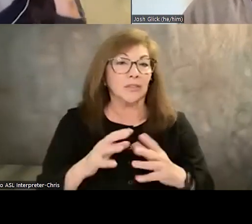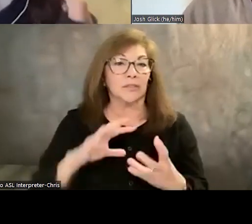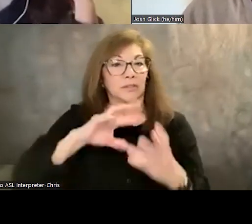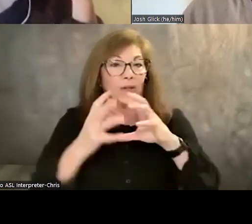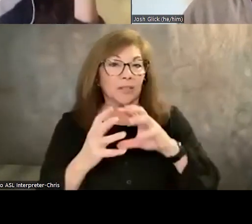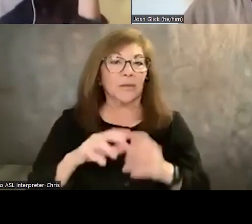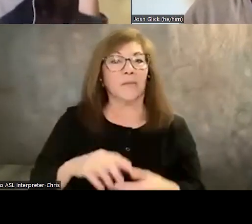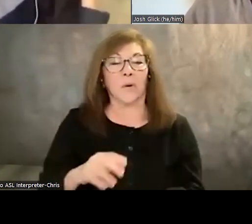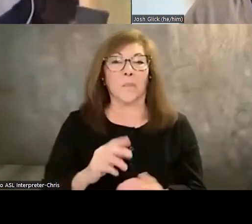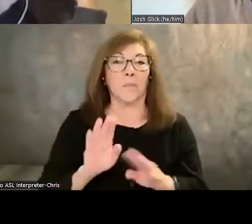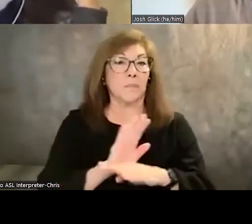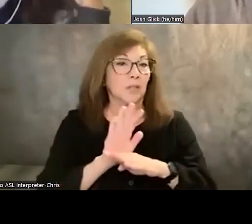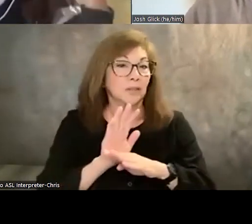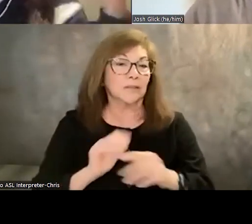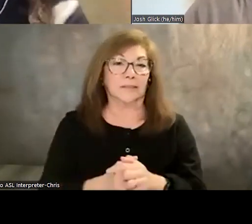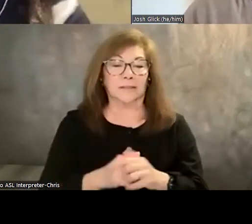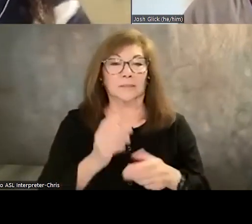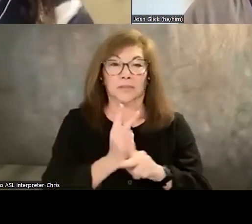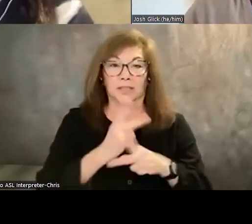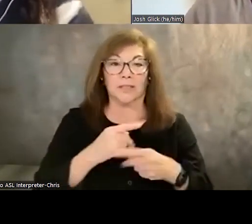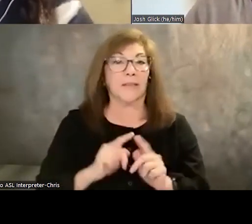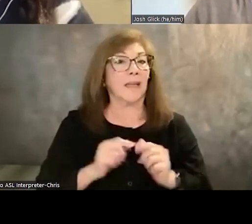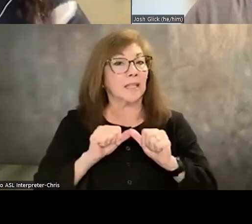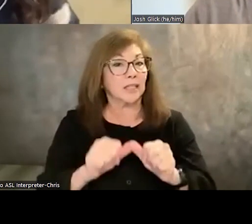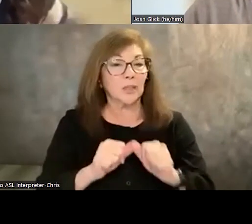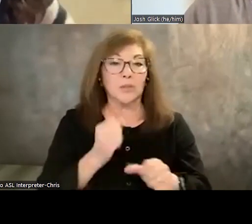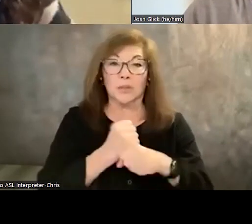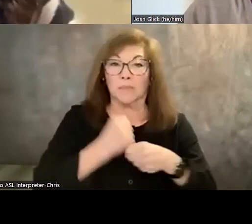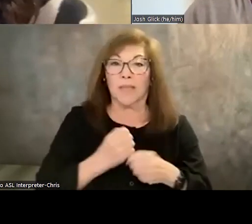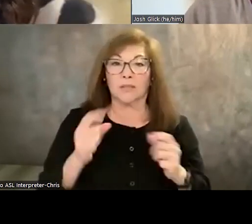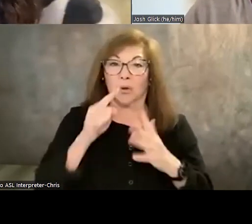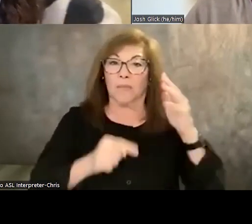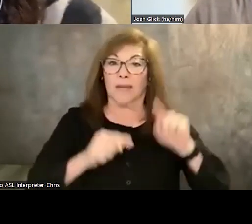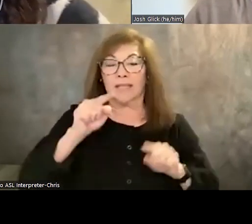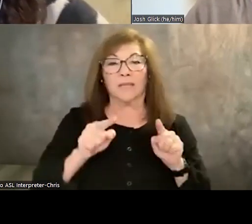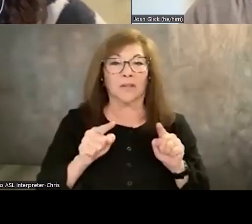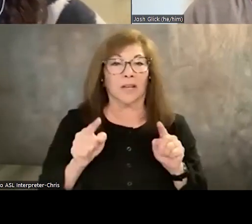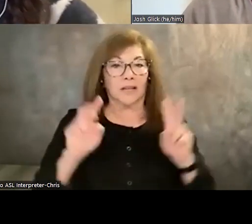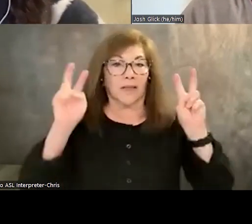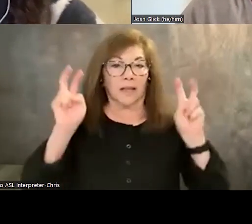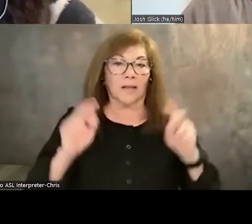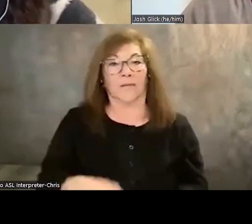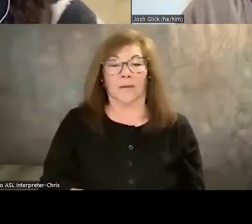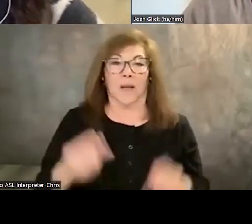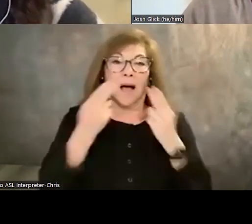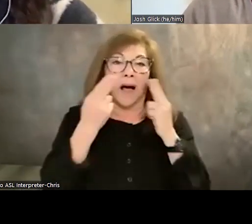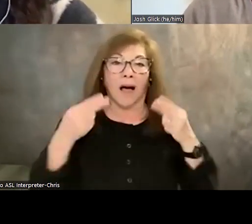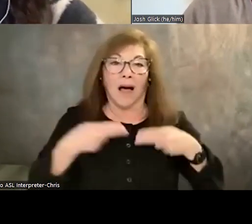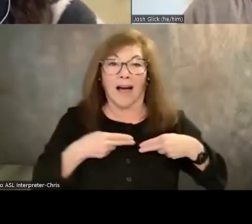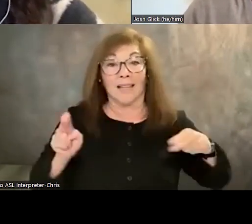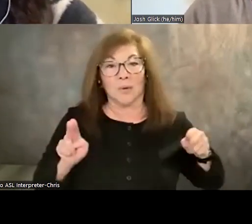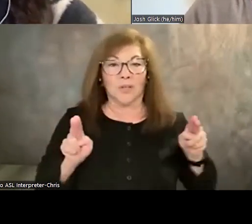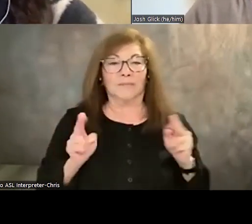picture production, and that really continues to generate so many different kinds of headlines, from Hollywood strikes to high-profile hoaxes